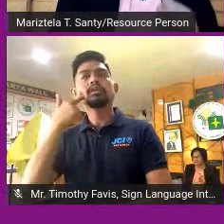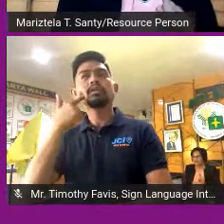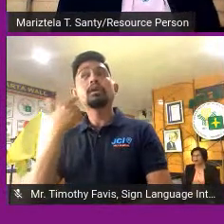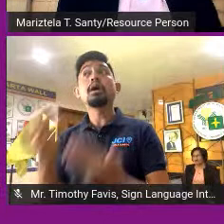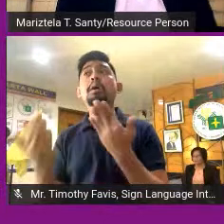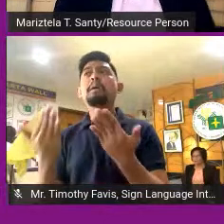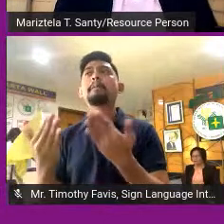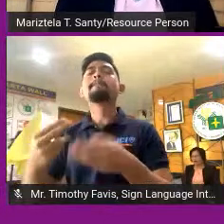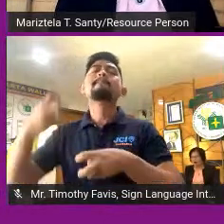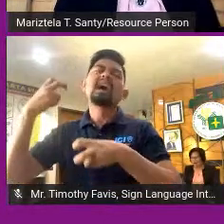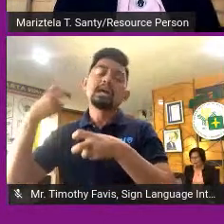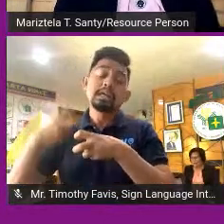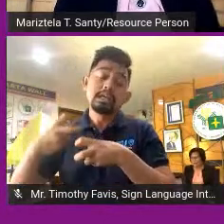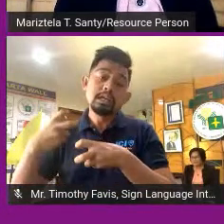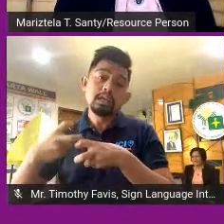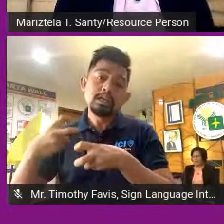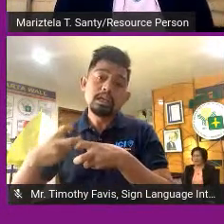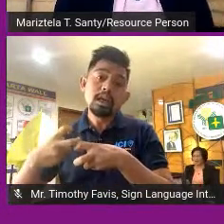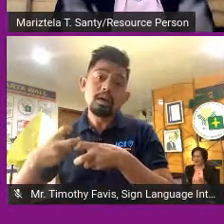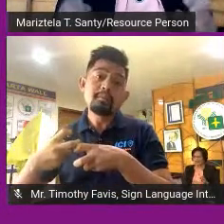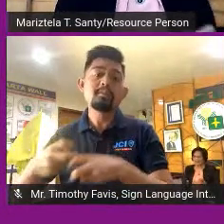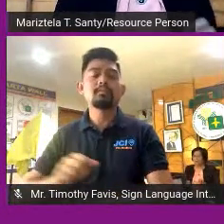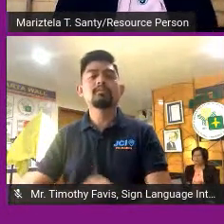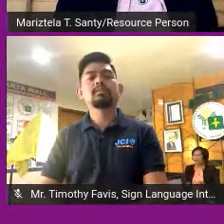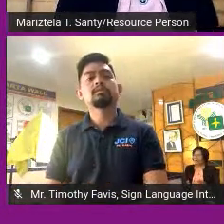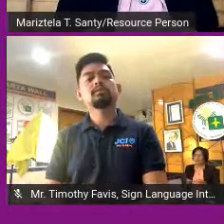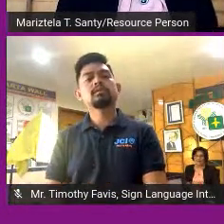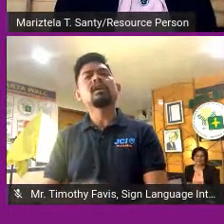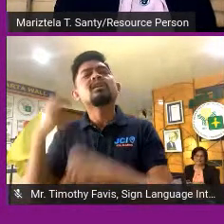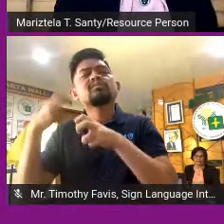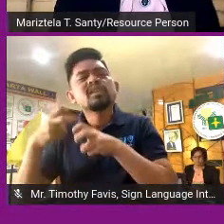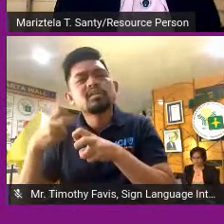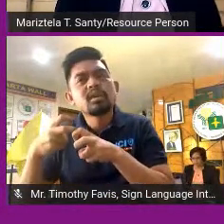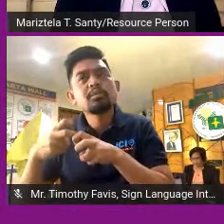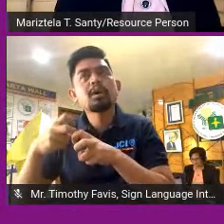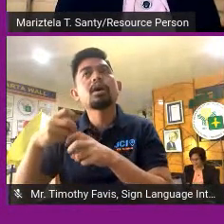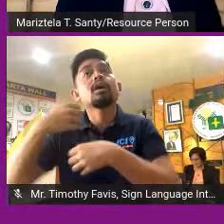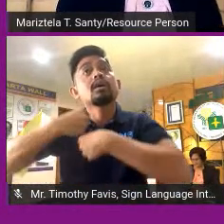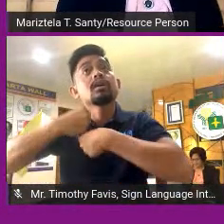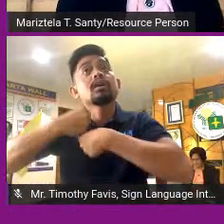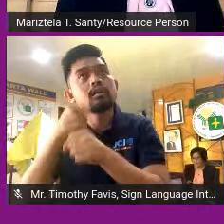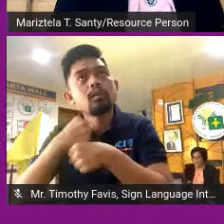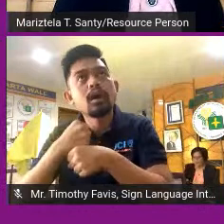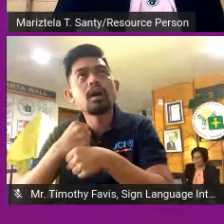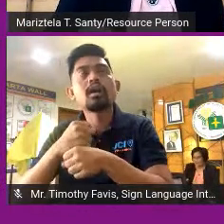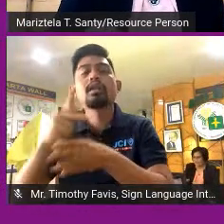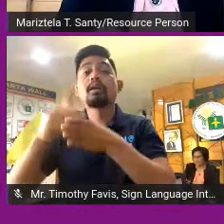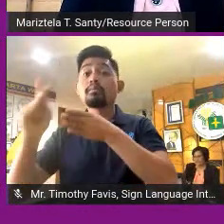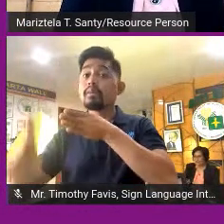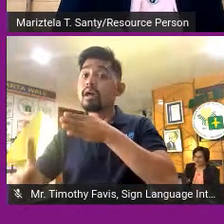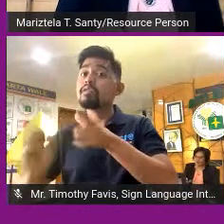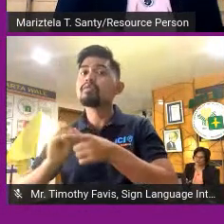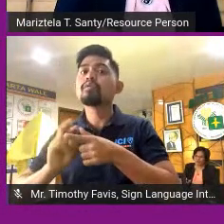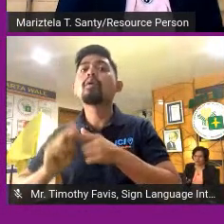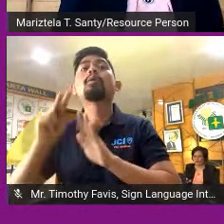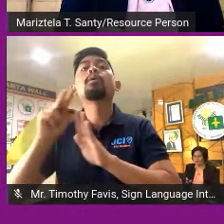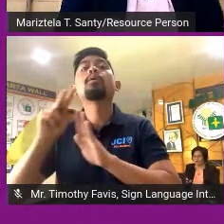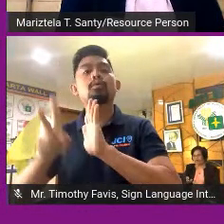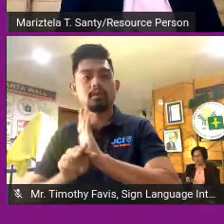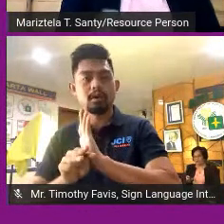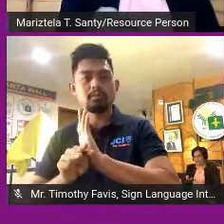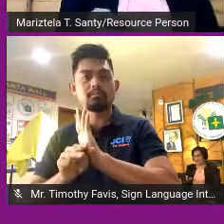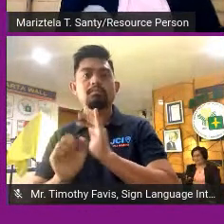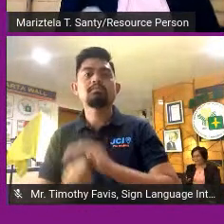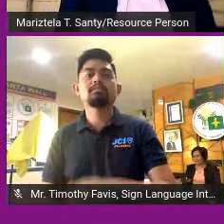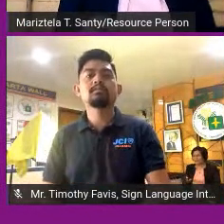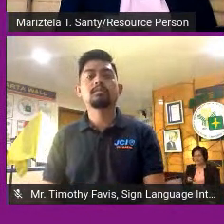it would be difficult for us na makagawa tayo ng mga plans and programs. So let's have a review for those